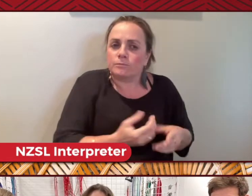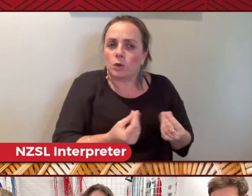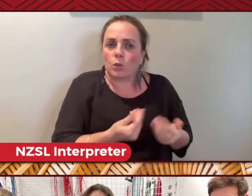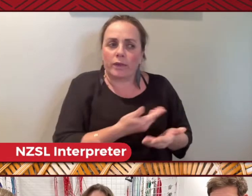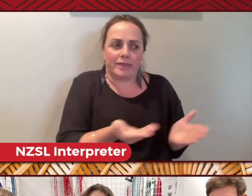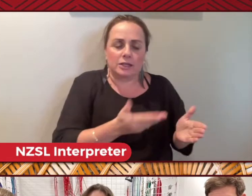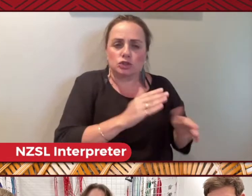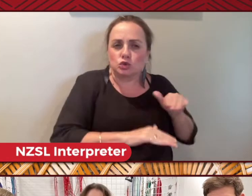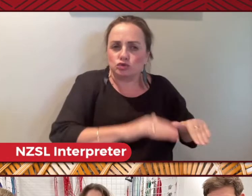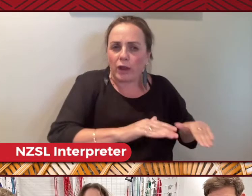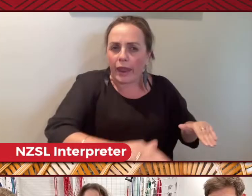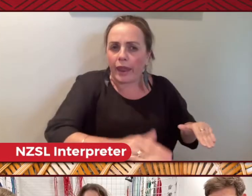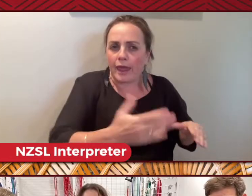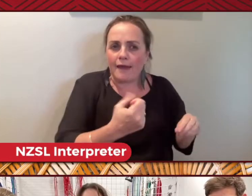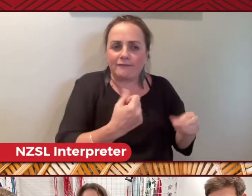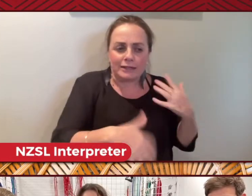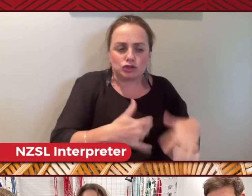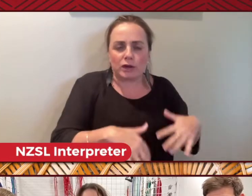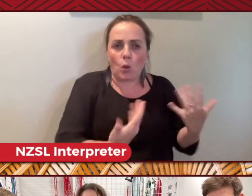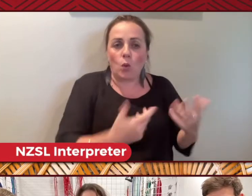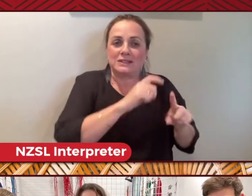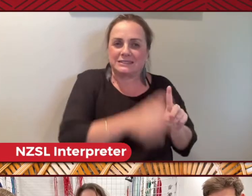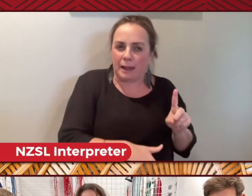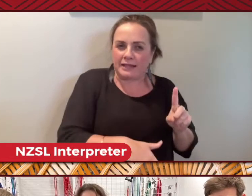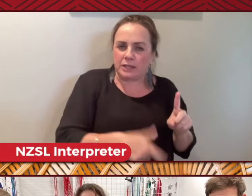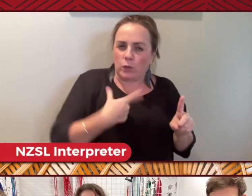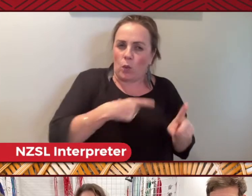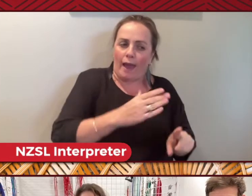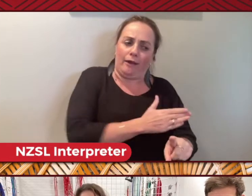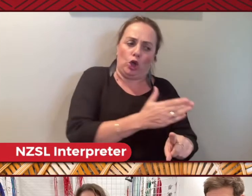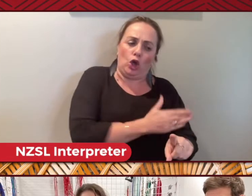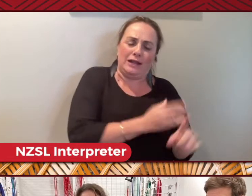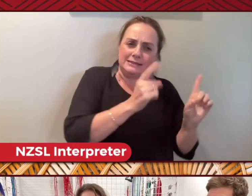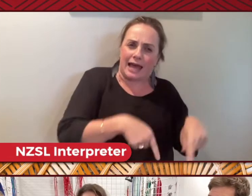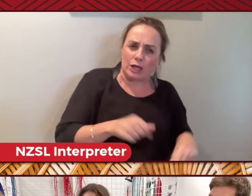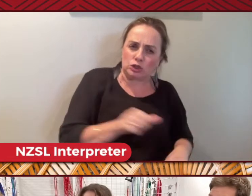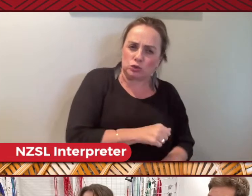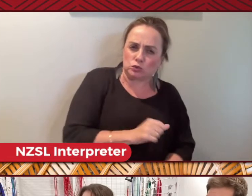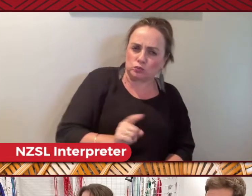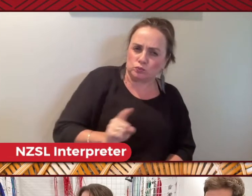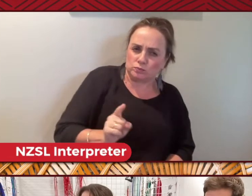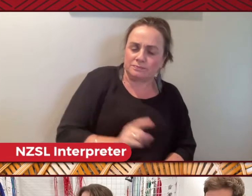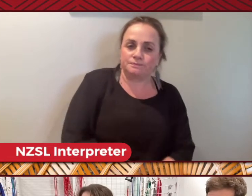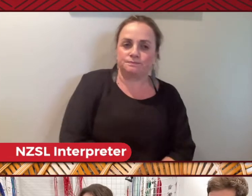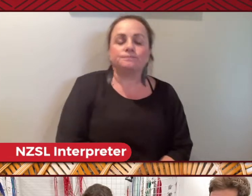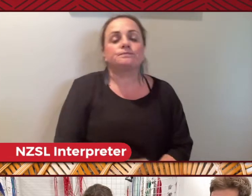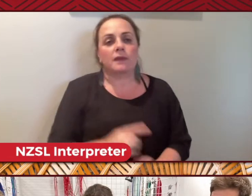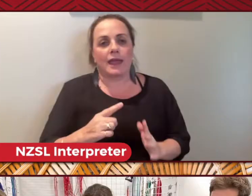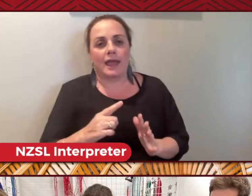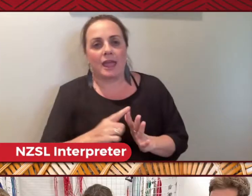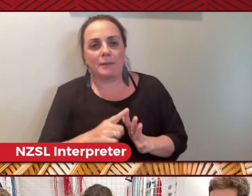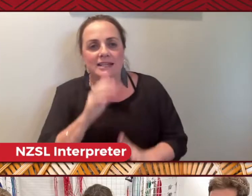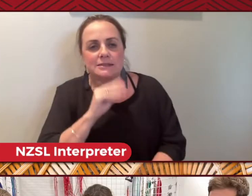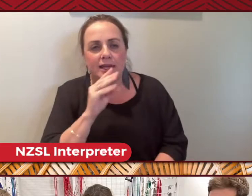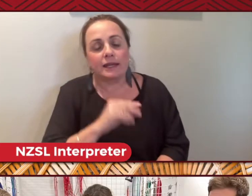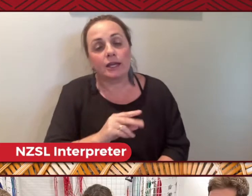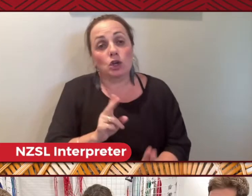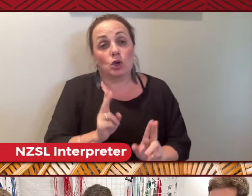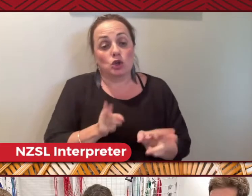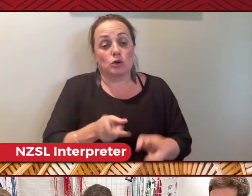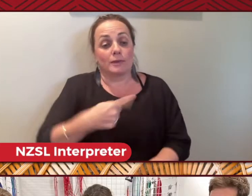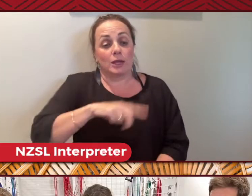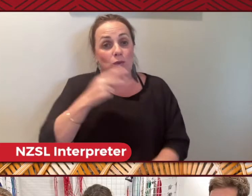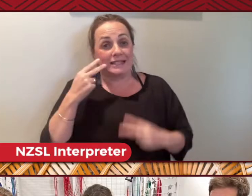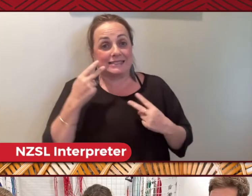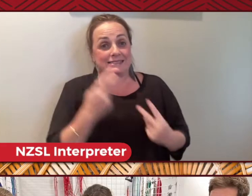kids that have injuries or who've got a disability. Yeah. So usually we're seeing kids that have either had a